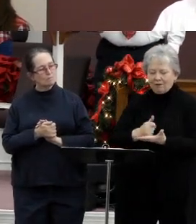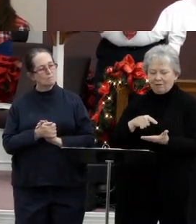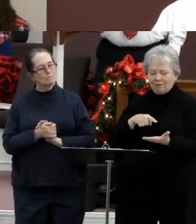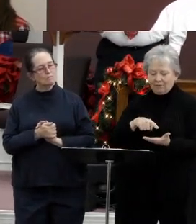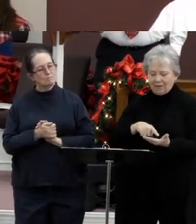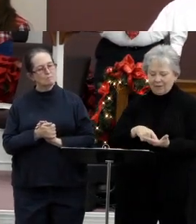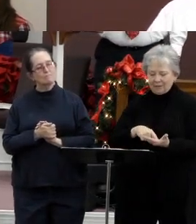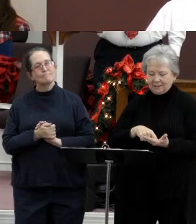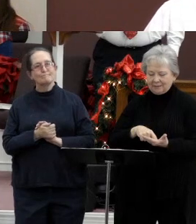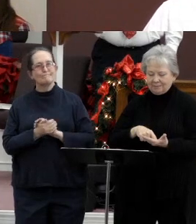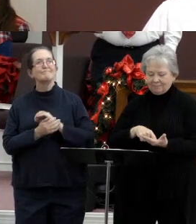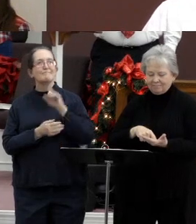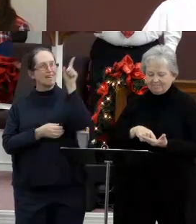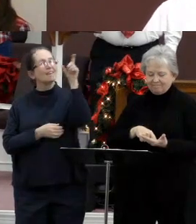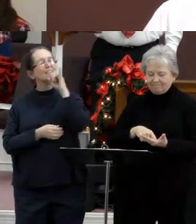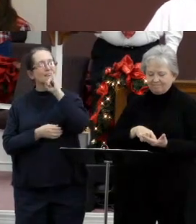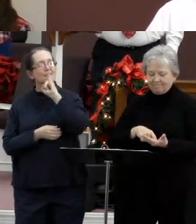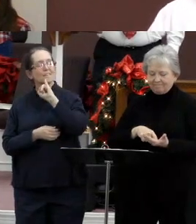this? He